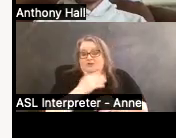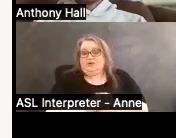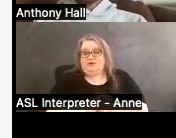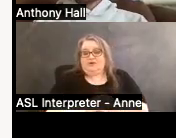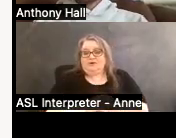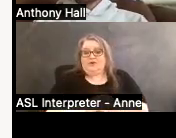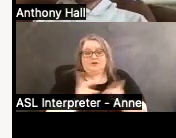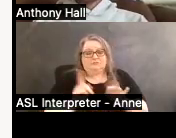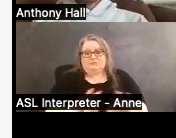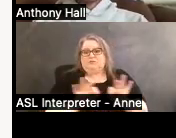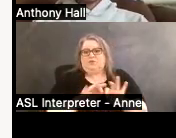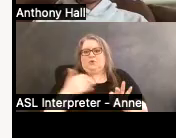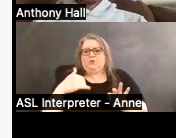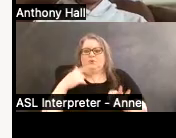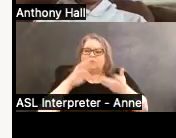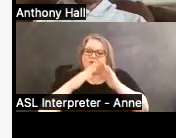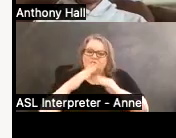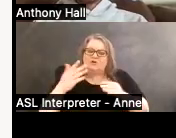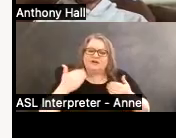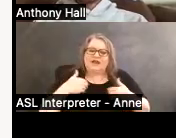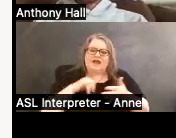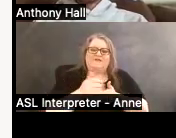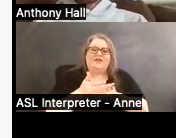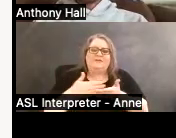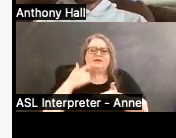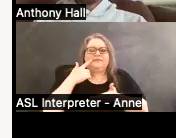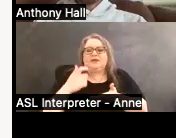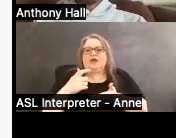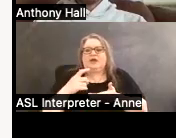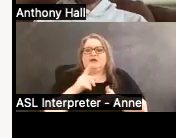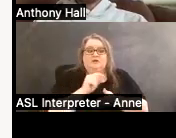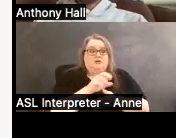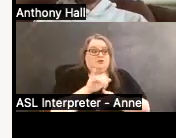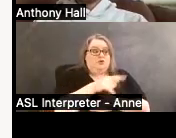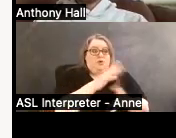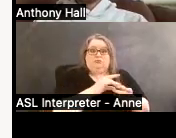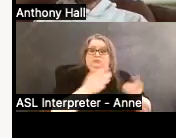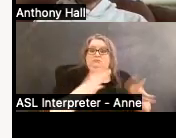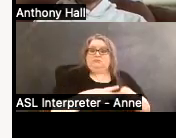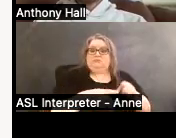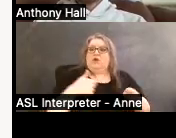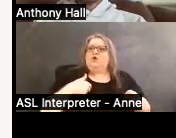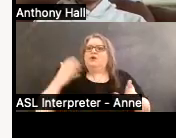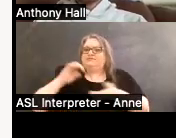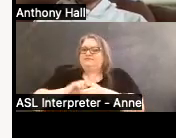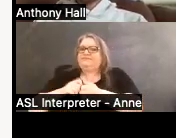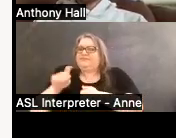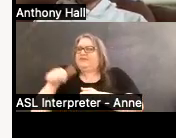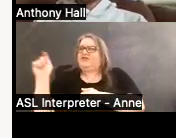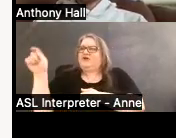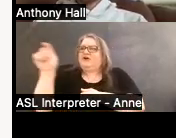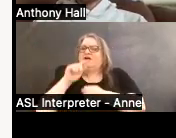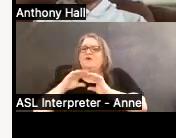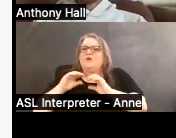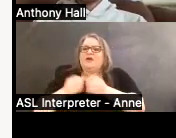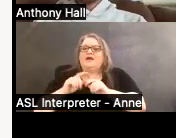in the community to have that piece. Yeah. Because as Tony said, we partner with other organizations, but they might understand